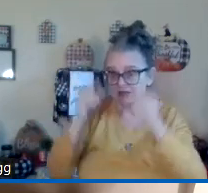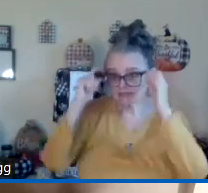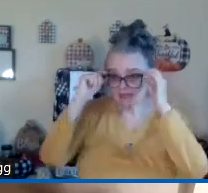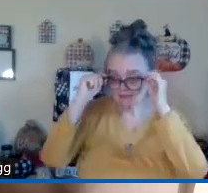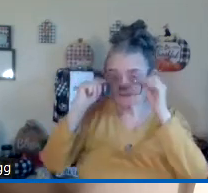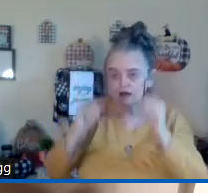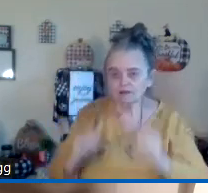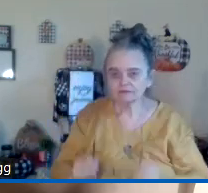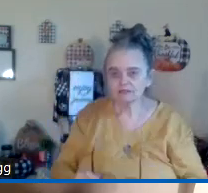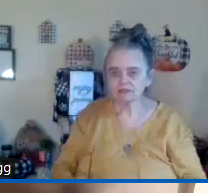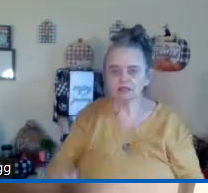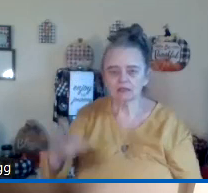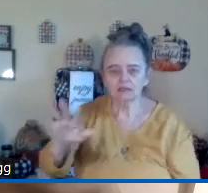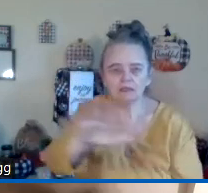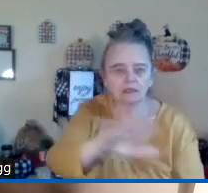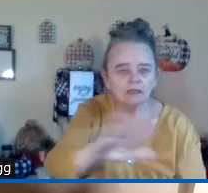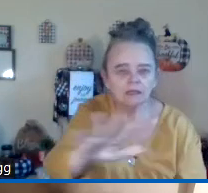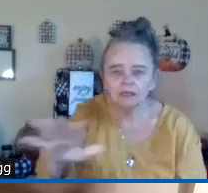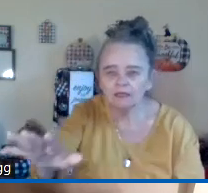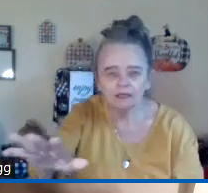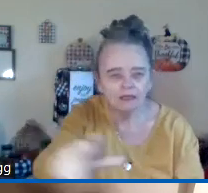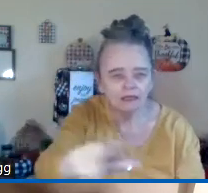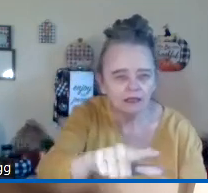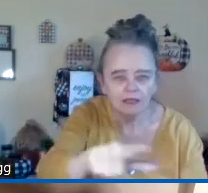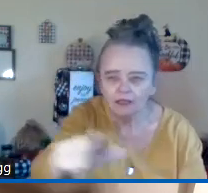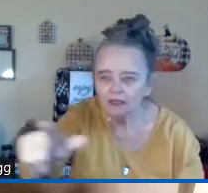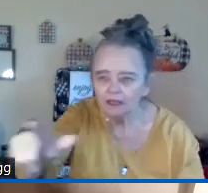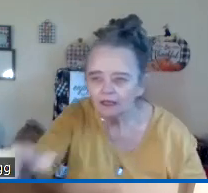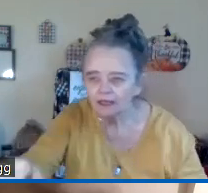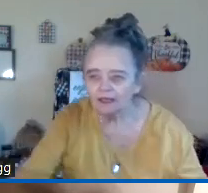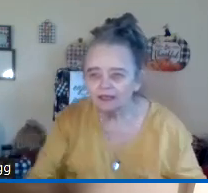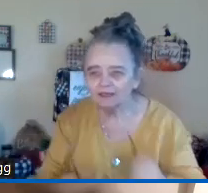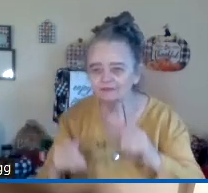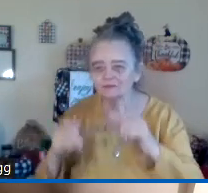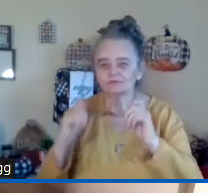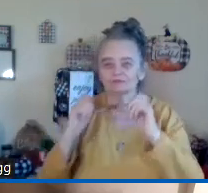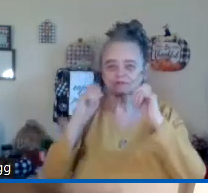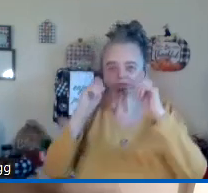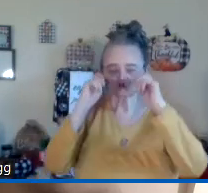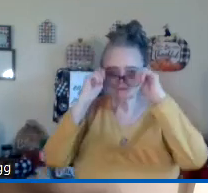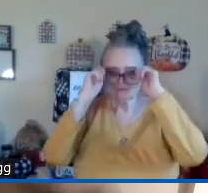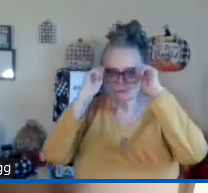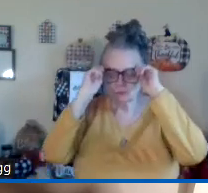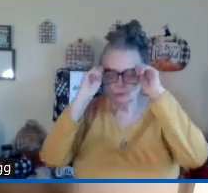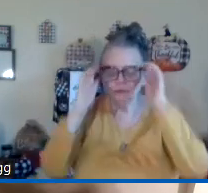just being faithful to God, because when we work hard, continue,